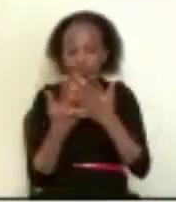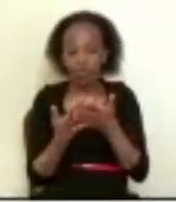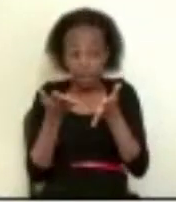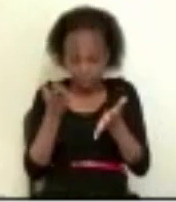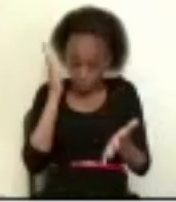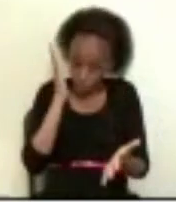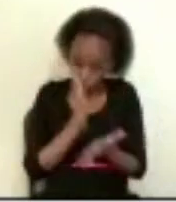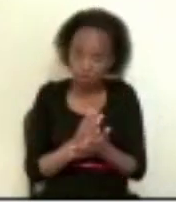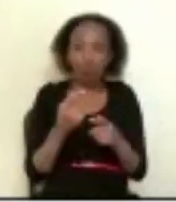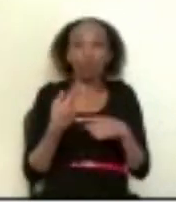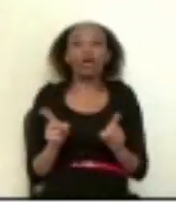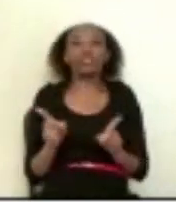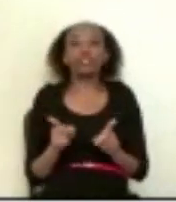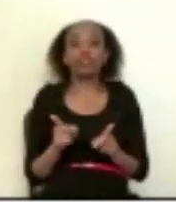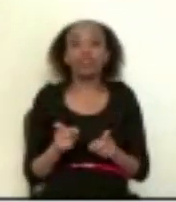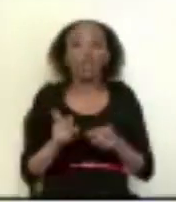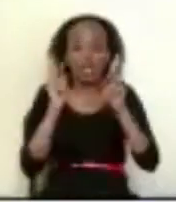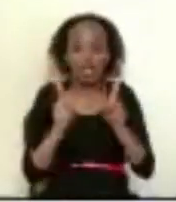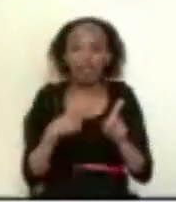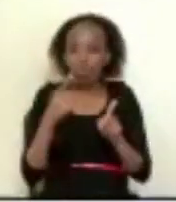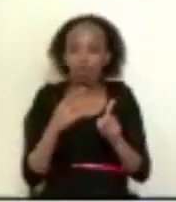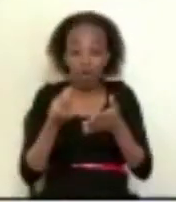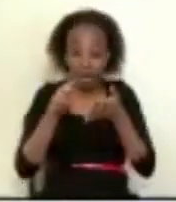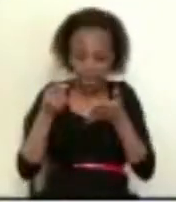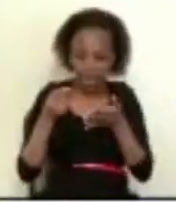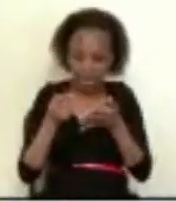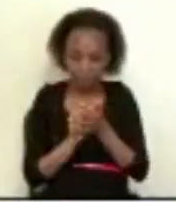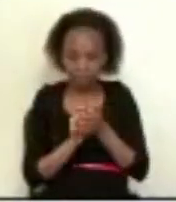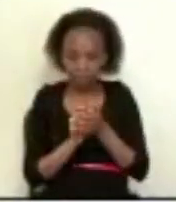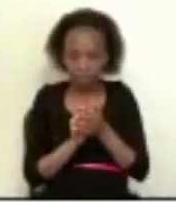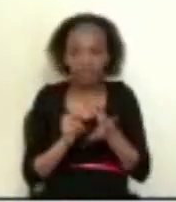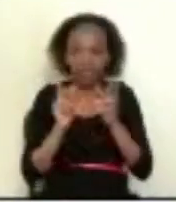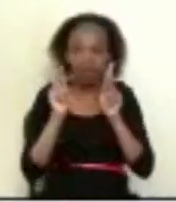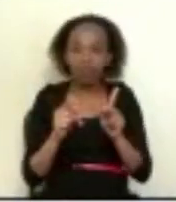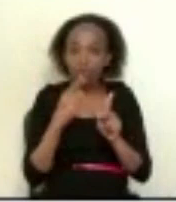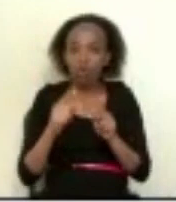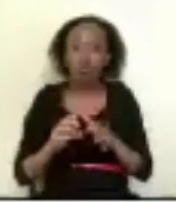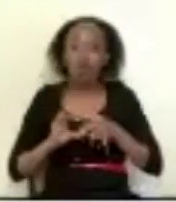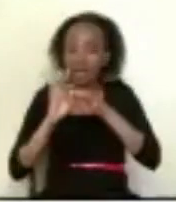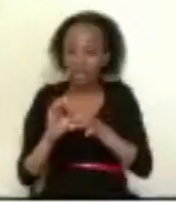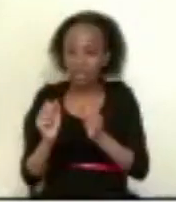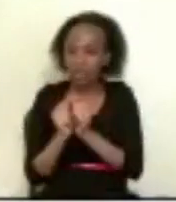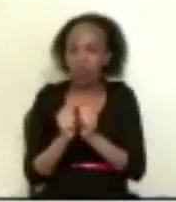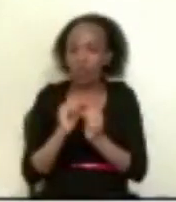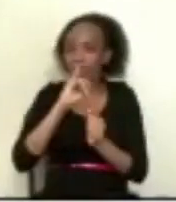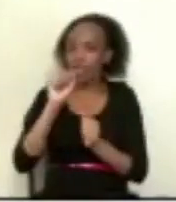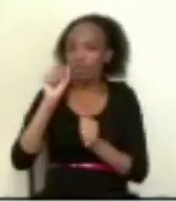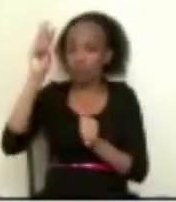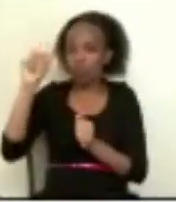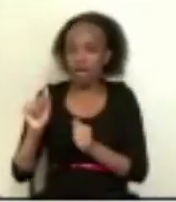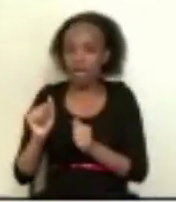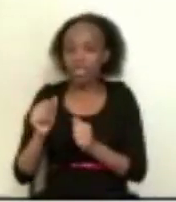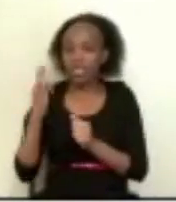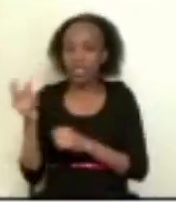true. However, the people who were rioting were people who had links to Jacob Zuma. In the space of